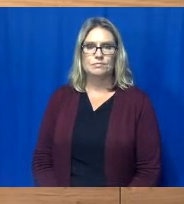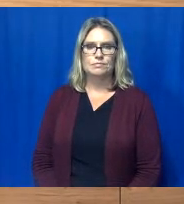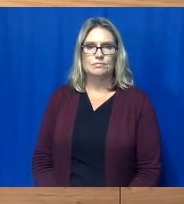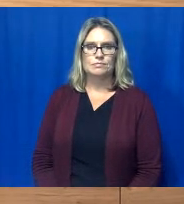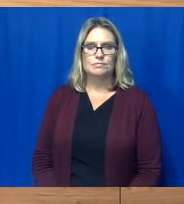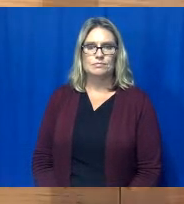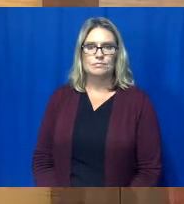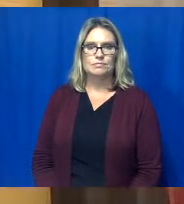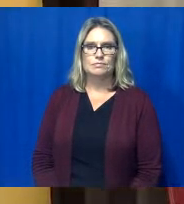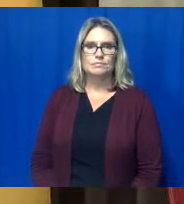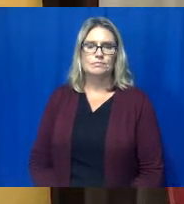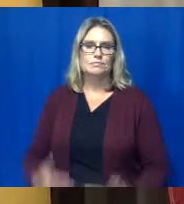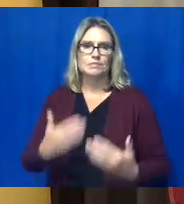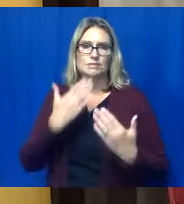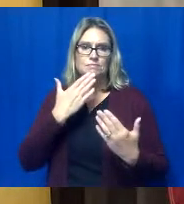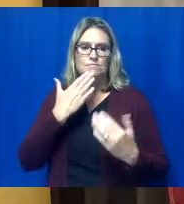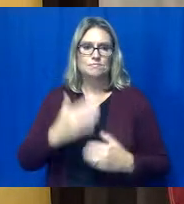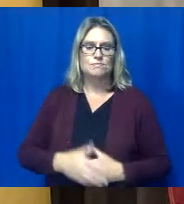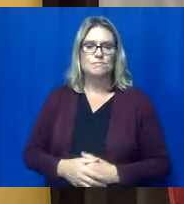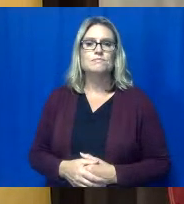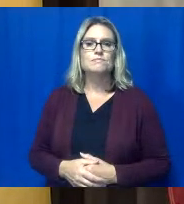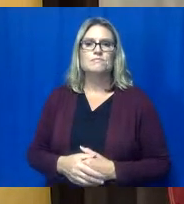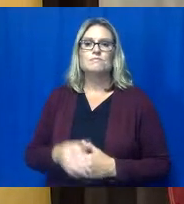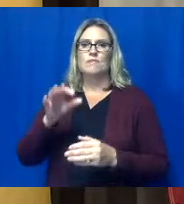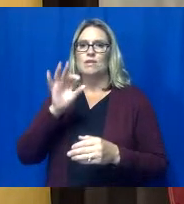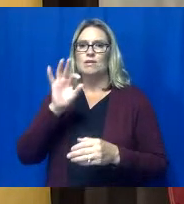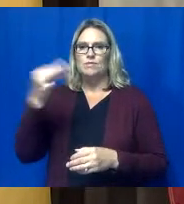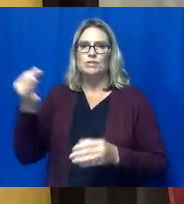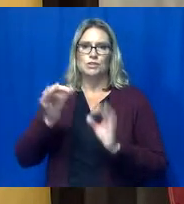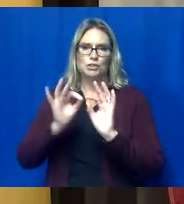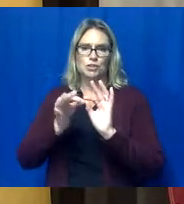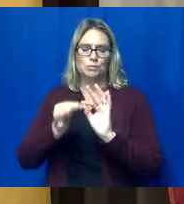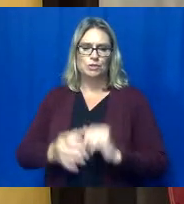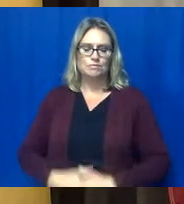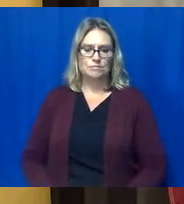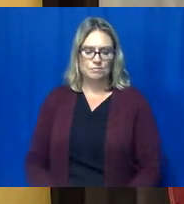Thank you very much. So there's a level of confidence